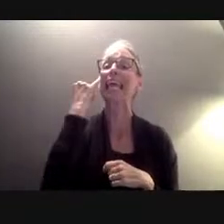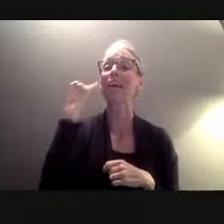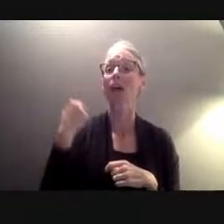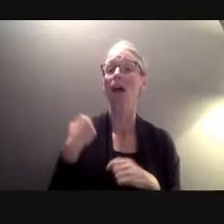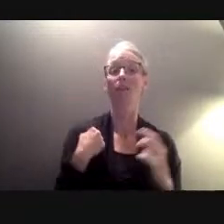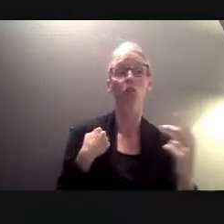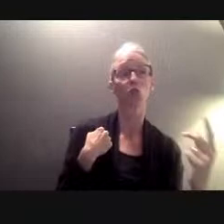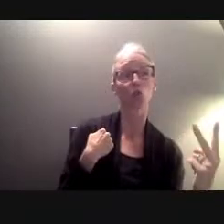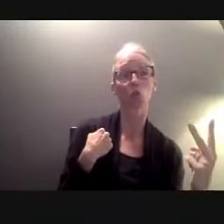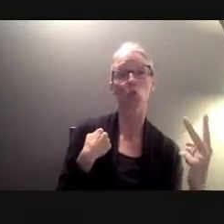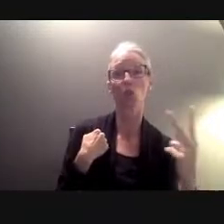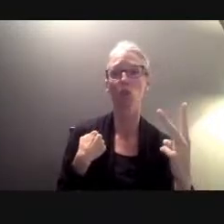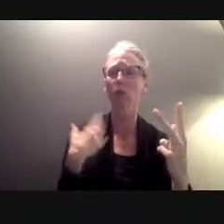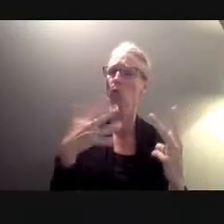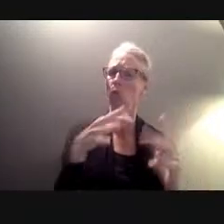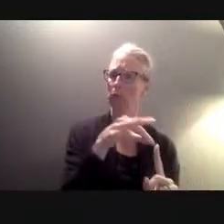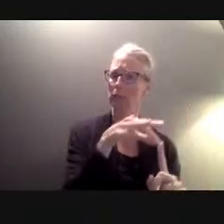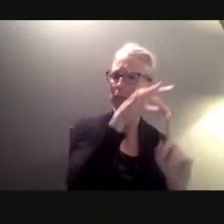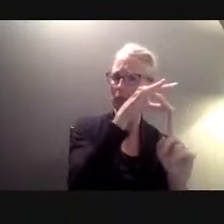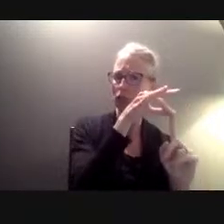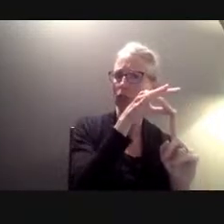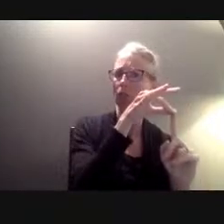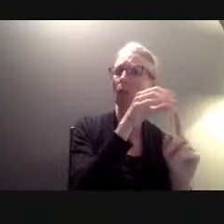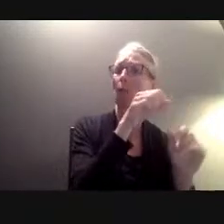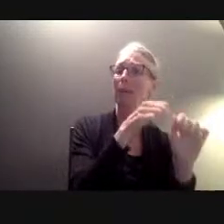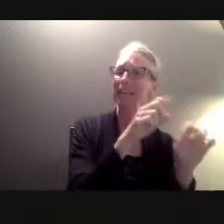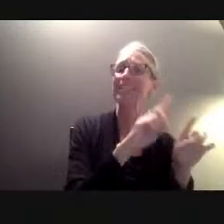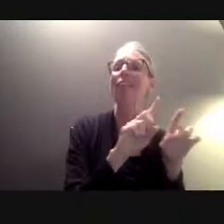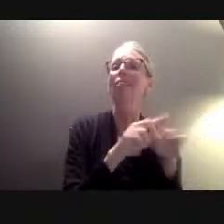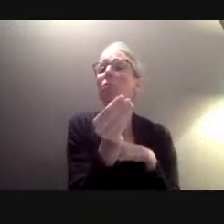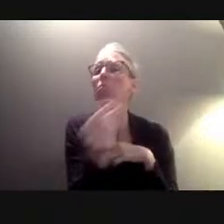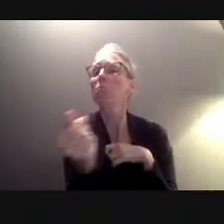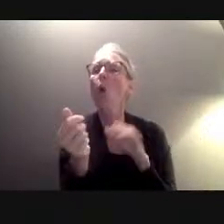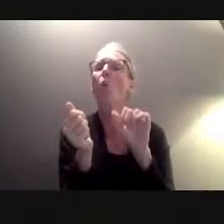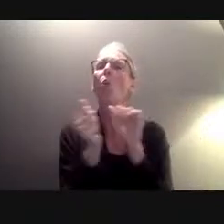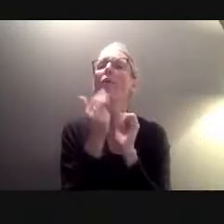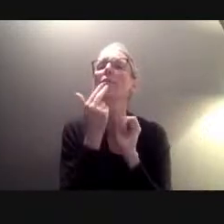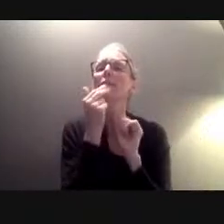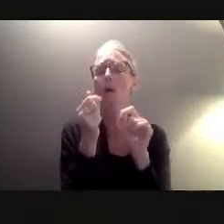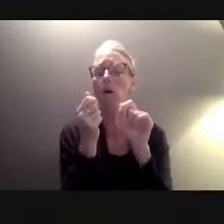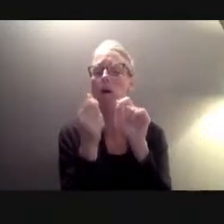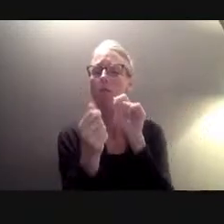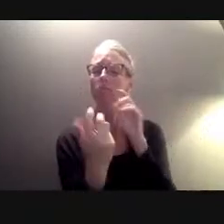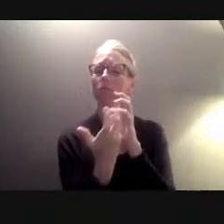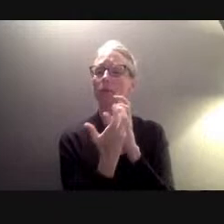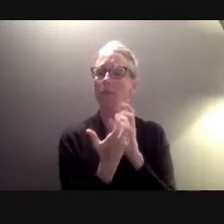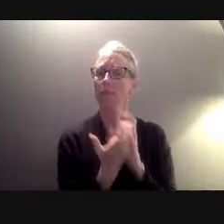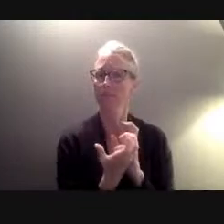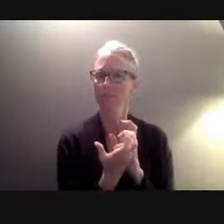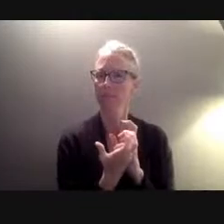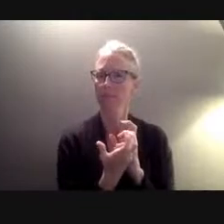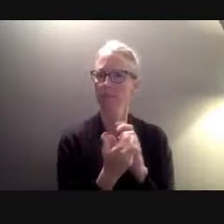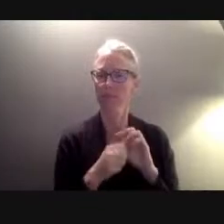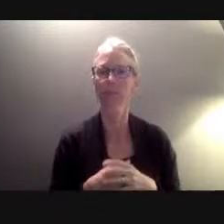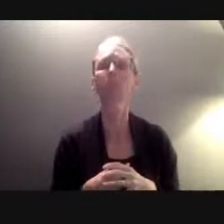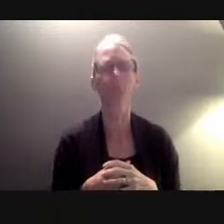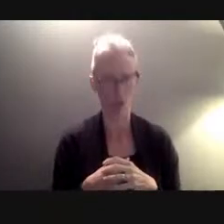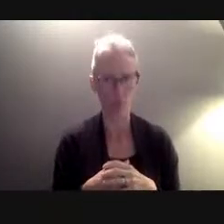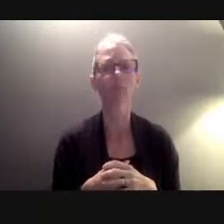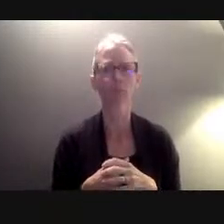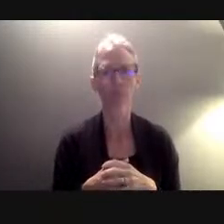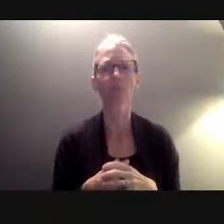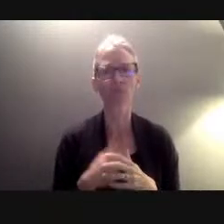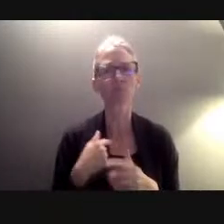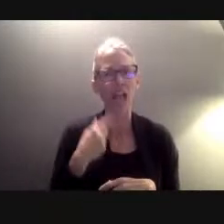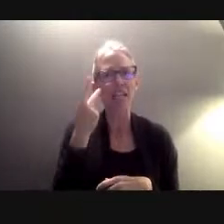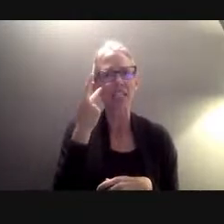that makes sense. There's lots of ways that you can And I have seen a lot of those programs